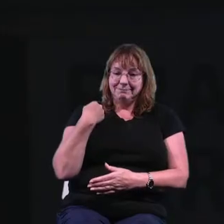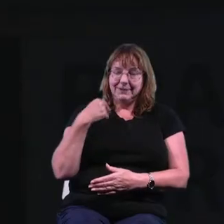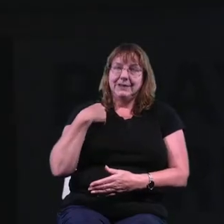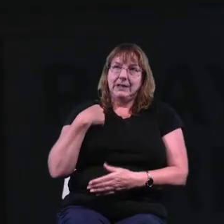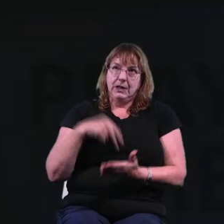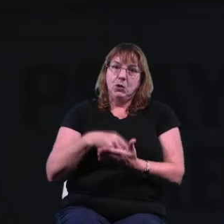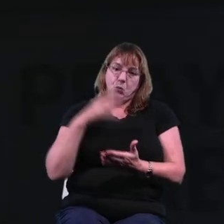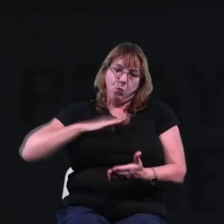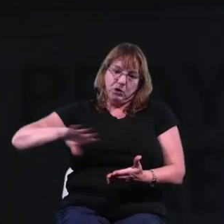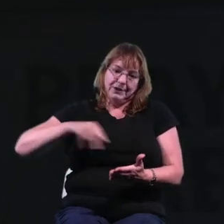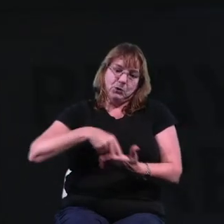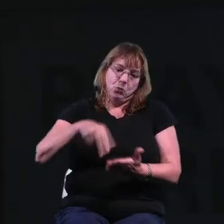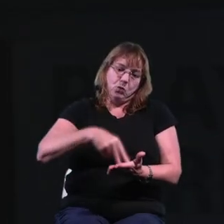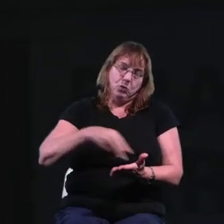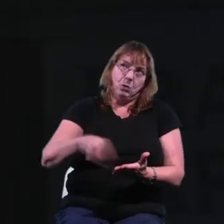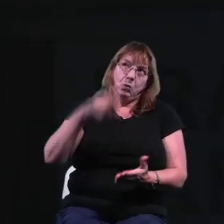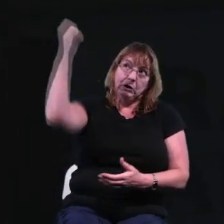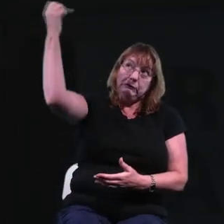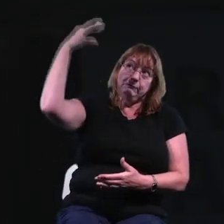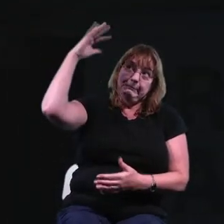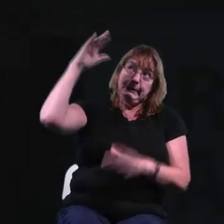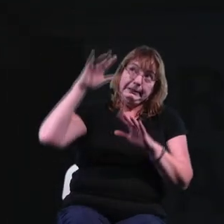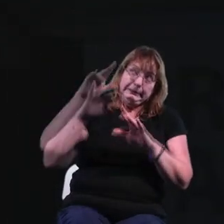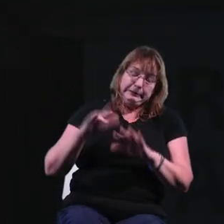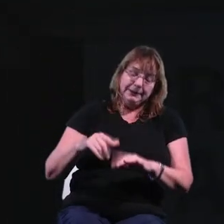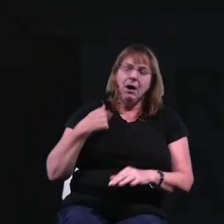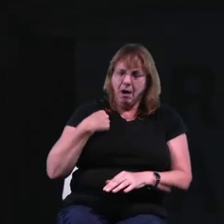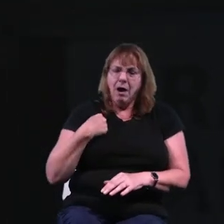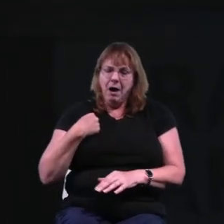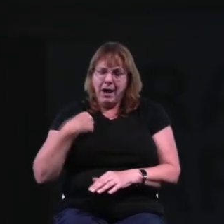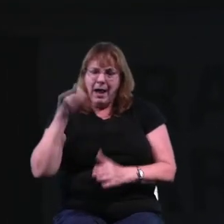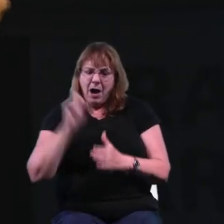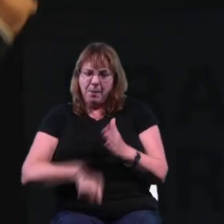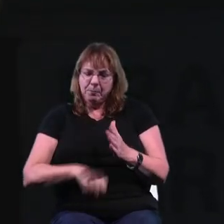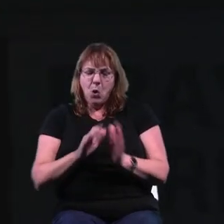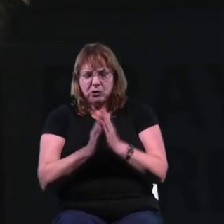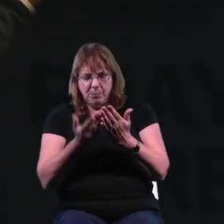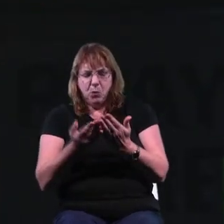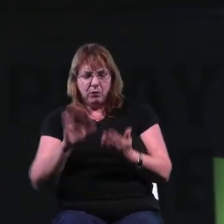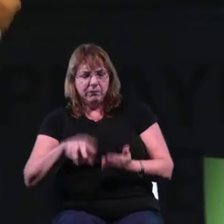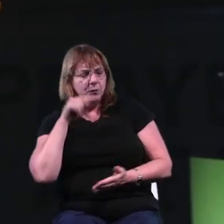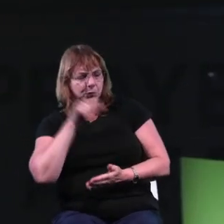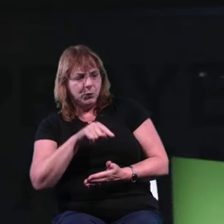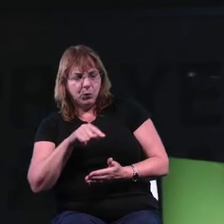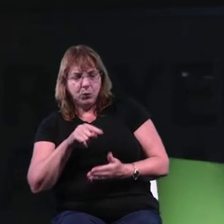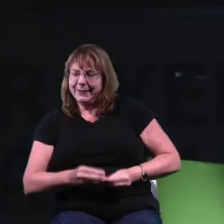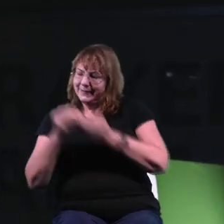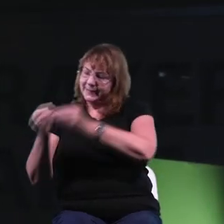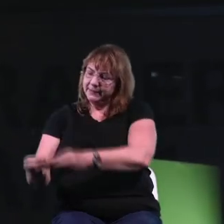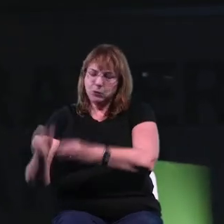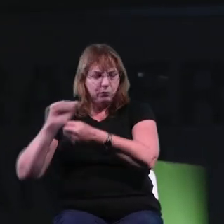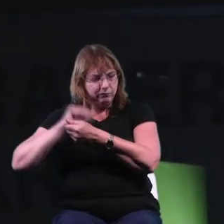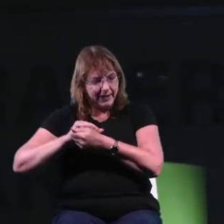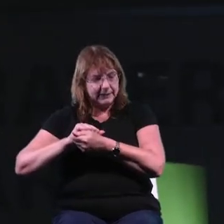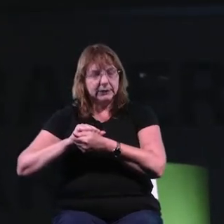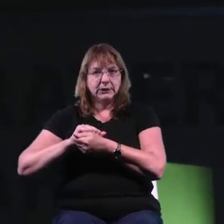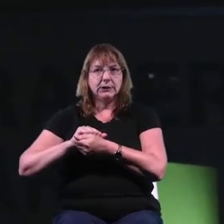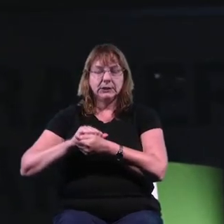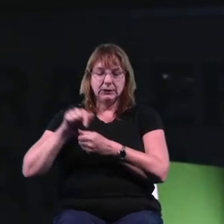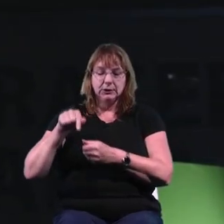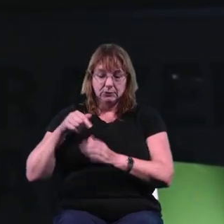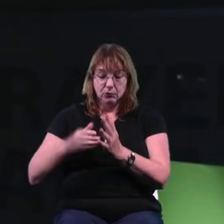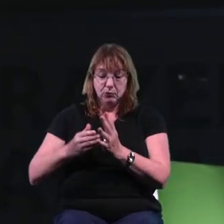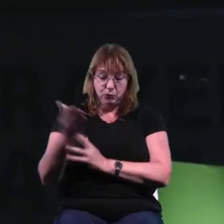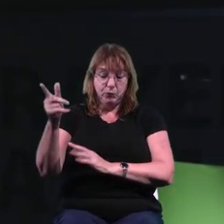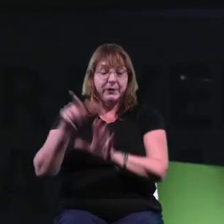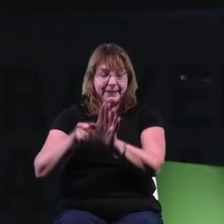keep walking because it was raining. She grabbed me and she said, I bought a book last year from you, gave it to a friend, and during the course of the year